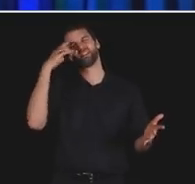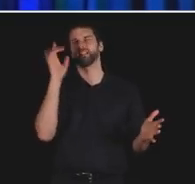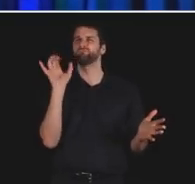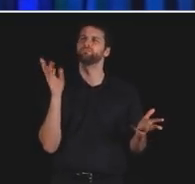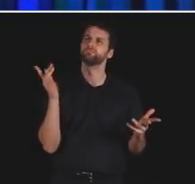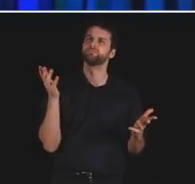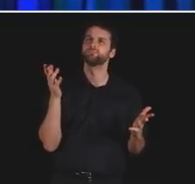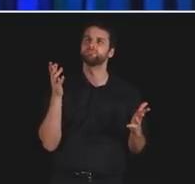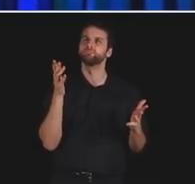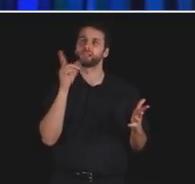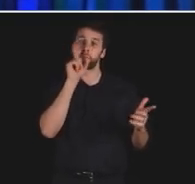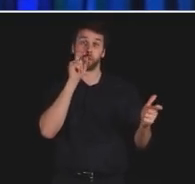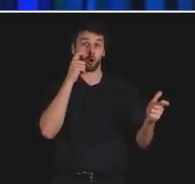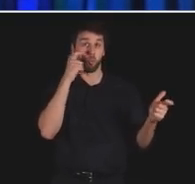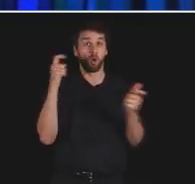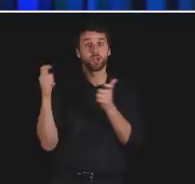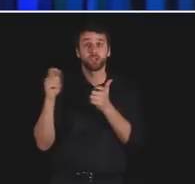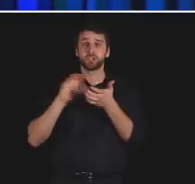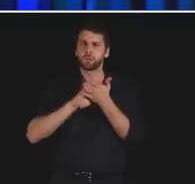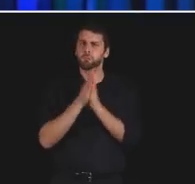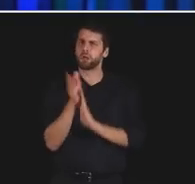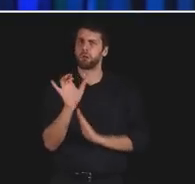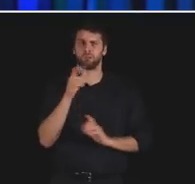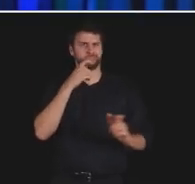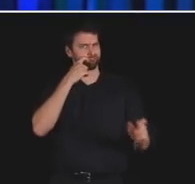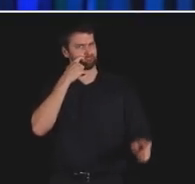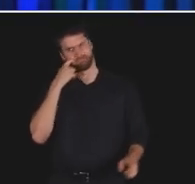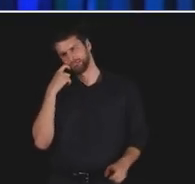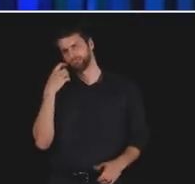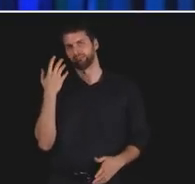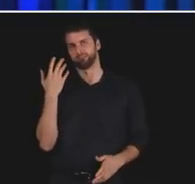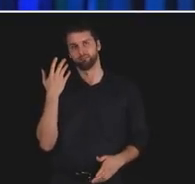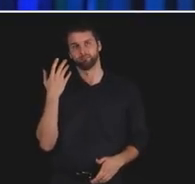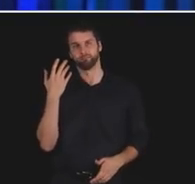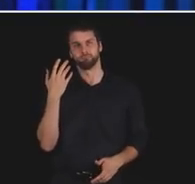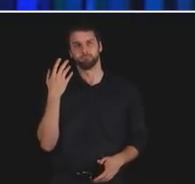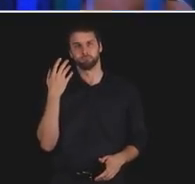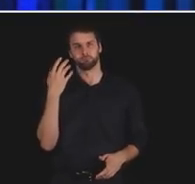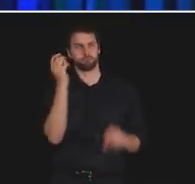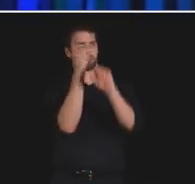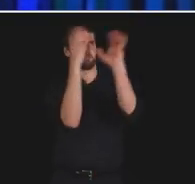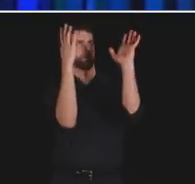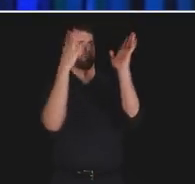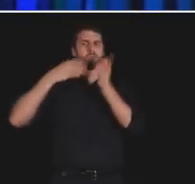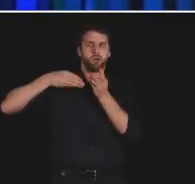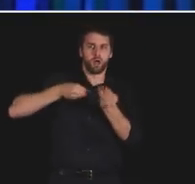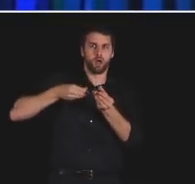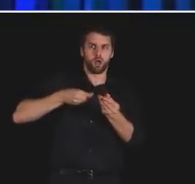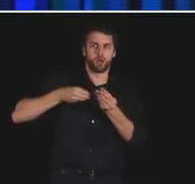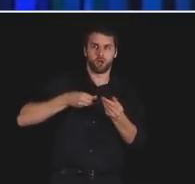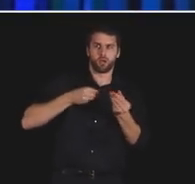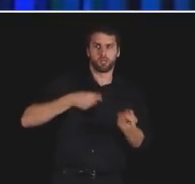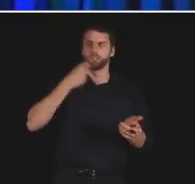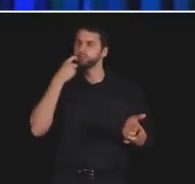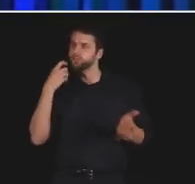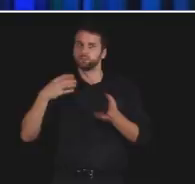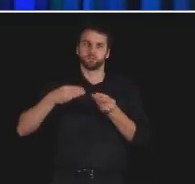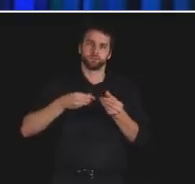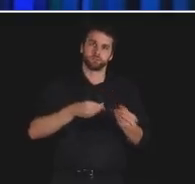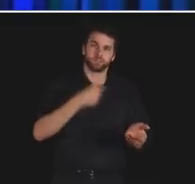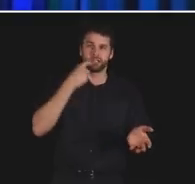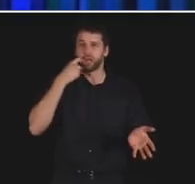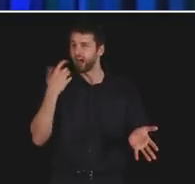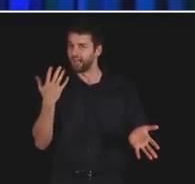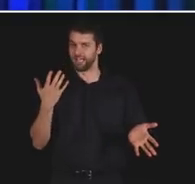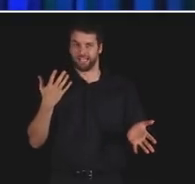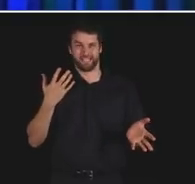watching like a type of addiction. And just imagine giving a drug addict as many hits as he wants for a whole year. It's not going to make it